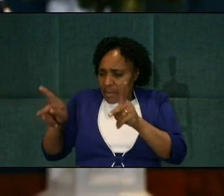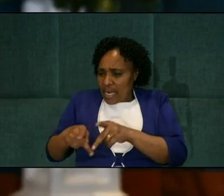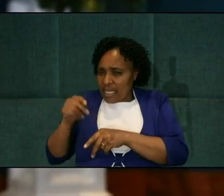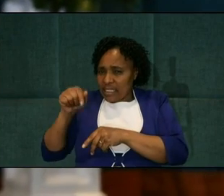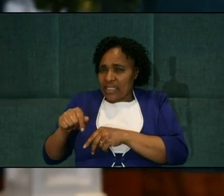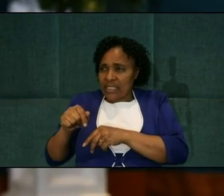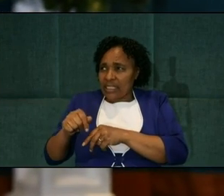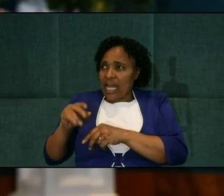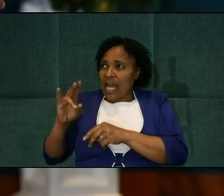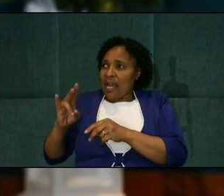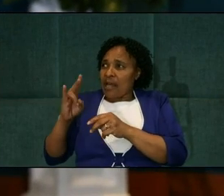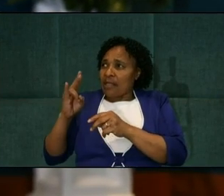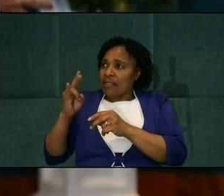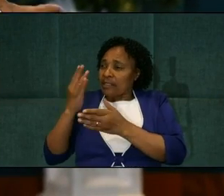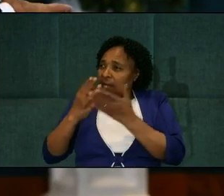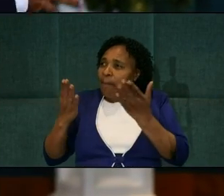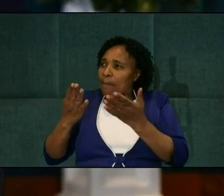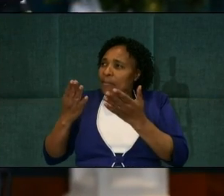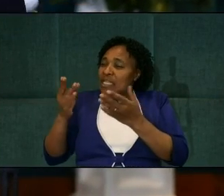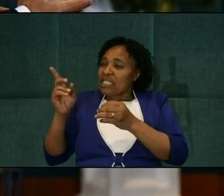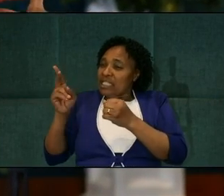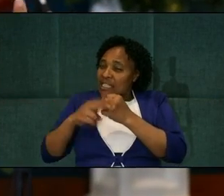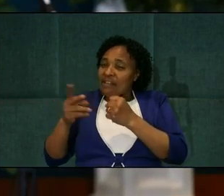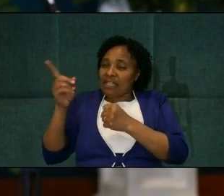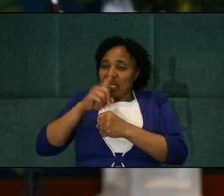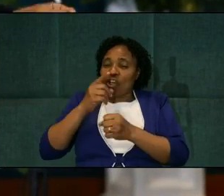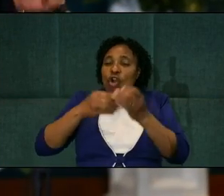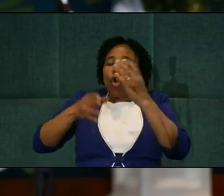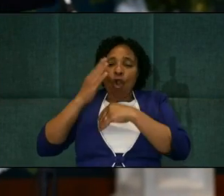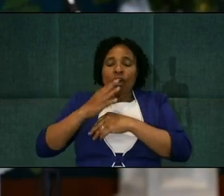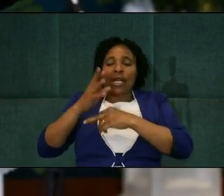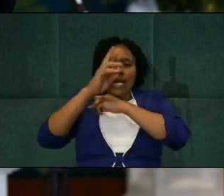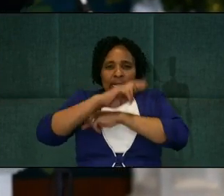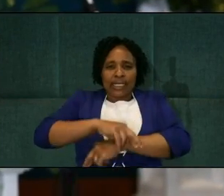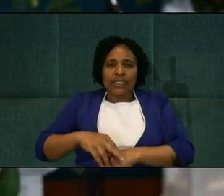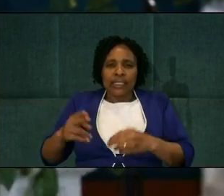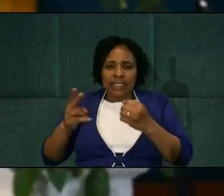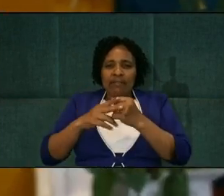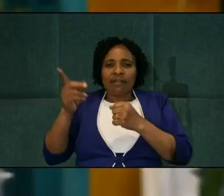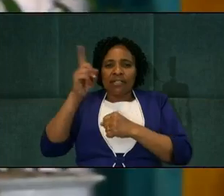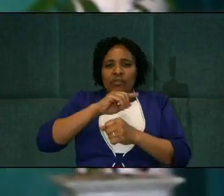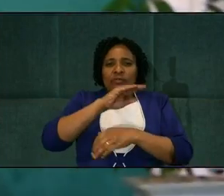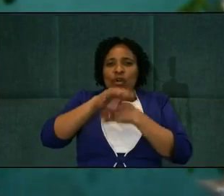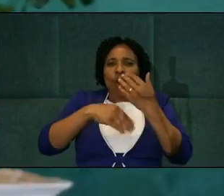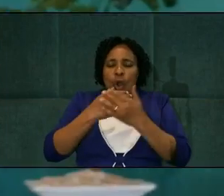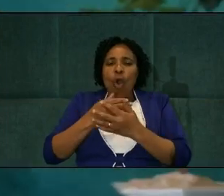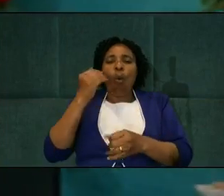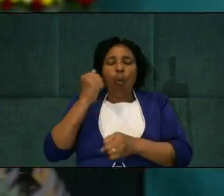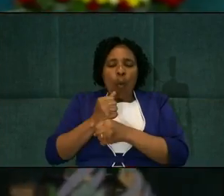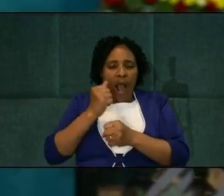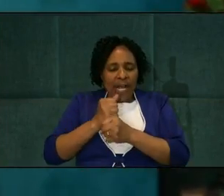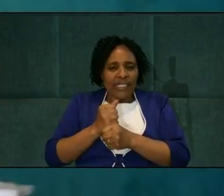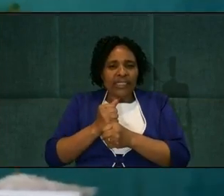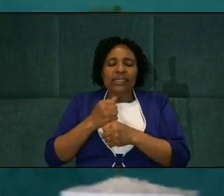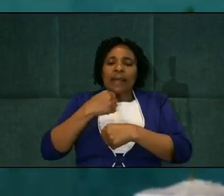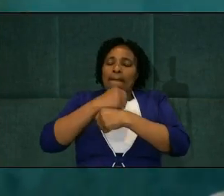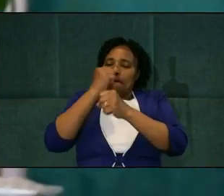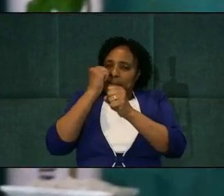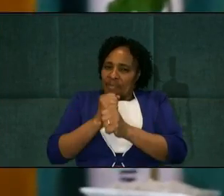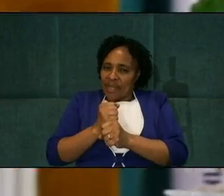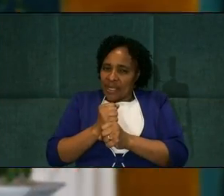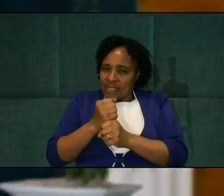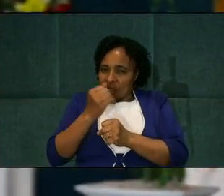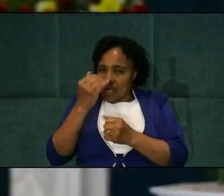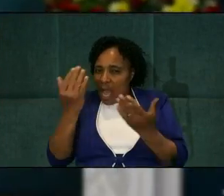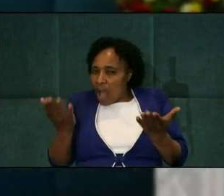seventh day in this way, and that God had rested on the seventh day from all the works that he has made. In other words,